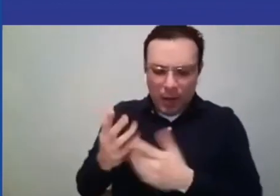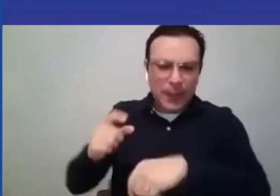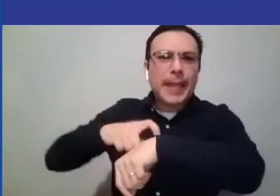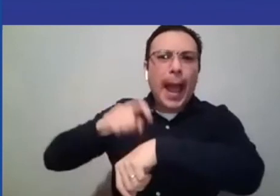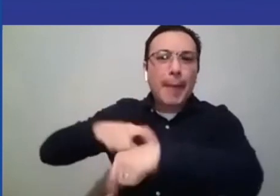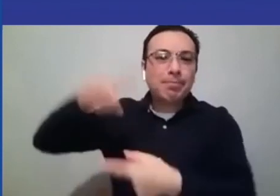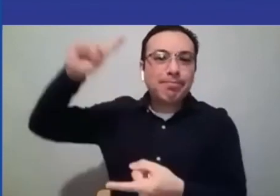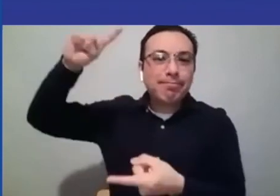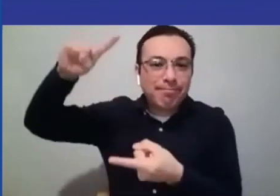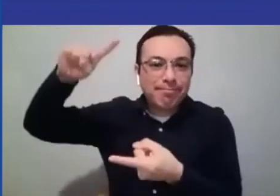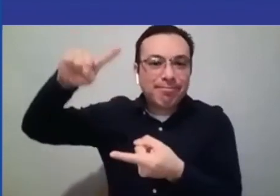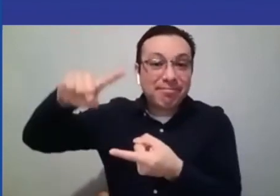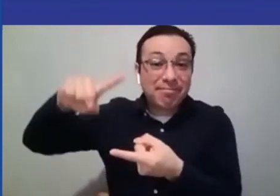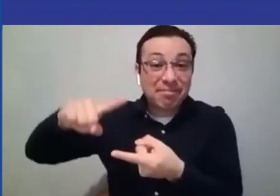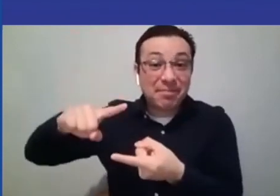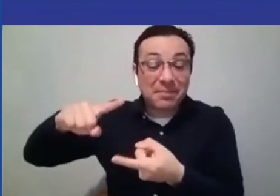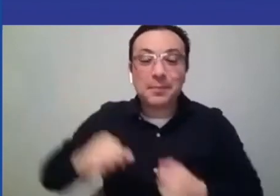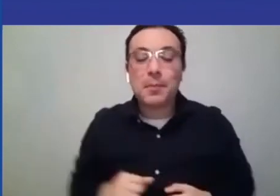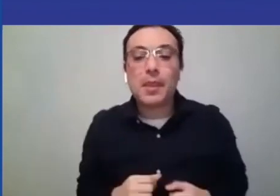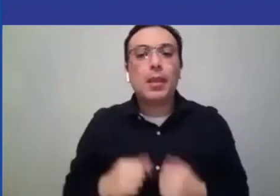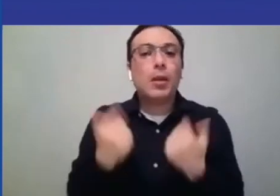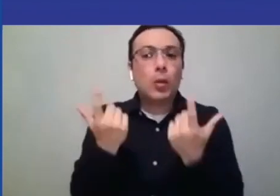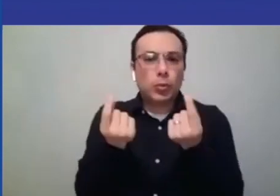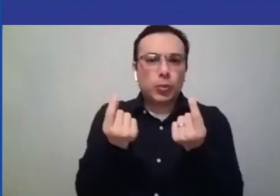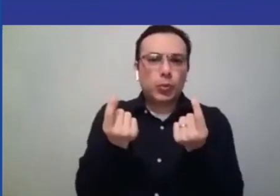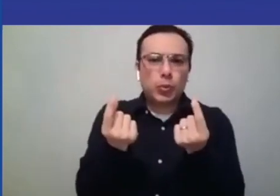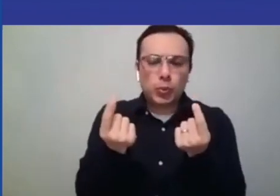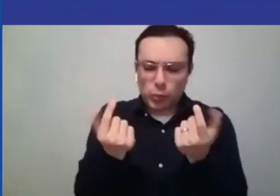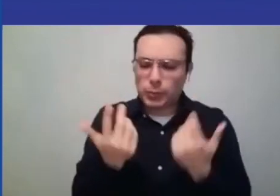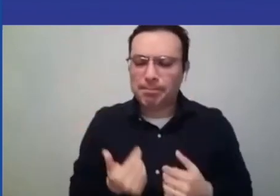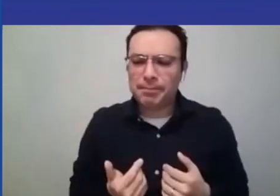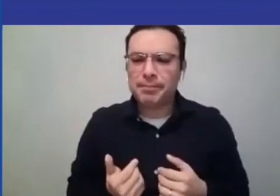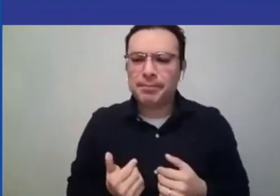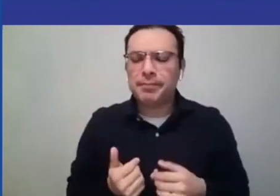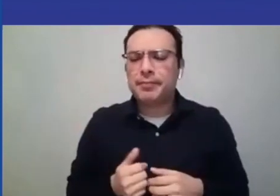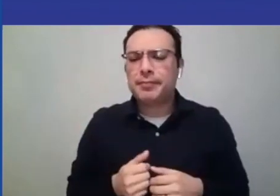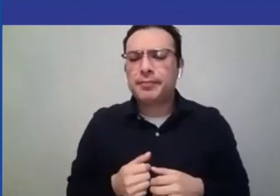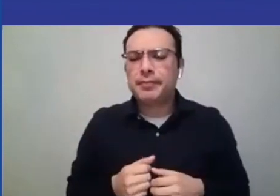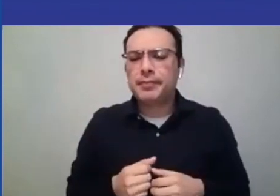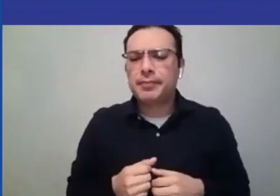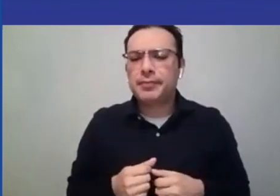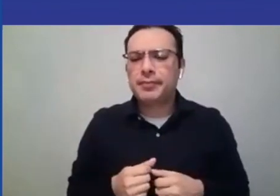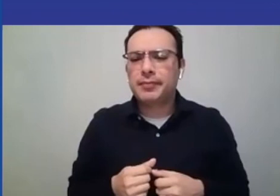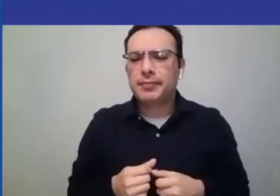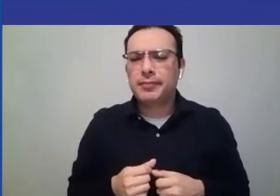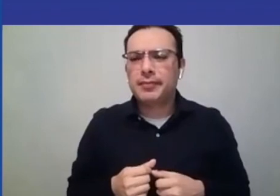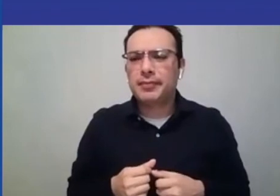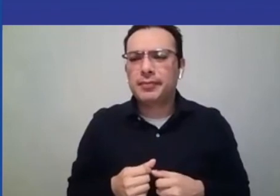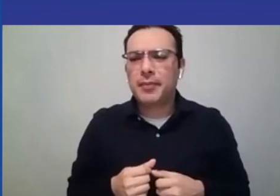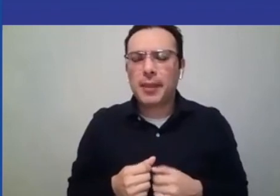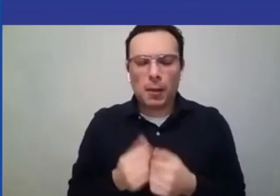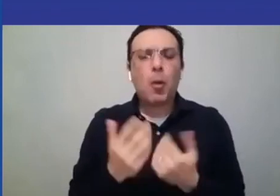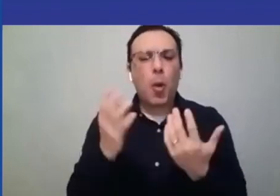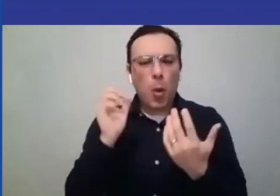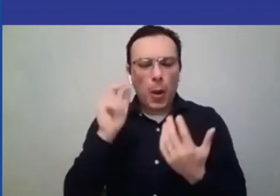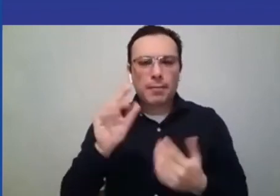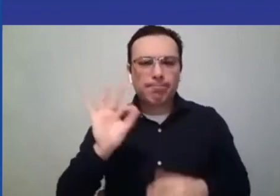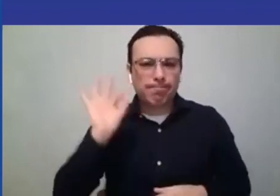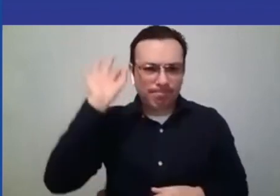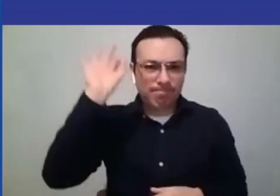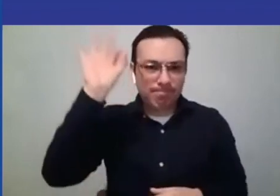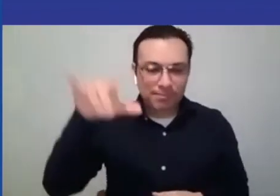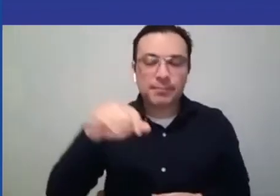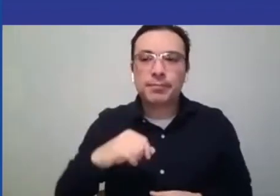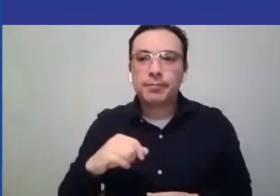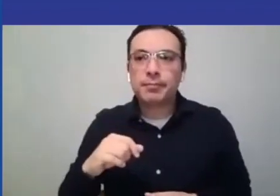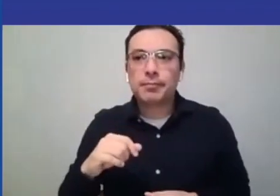So I got from our production team that we've only got a few minutes left, and so what I'd like to do in